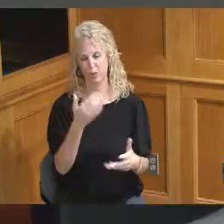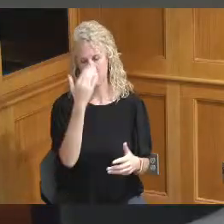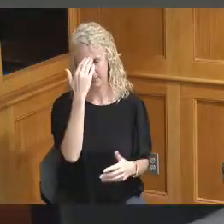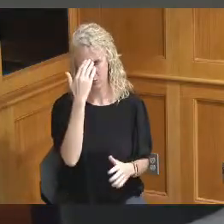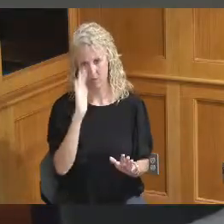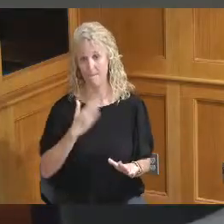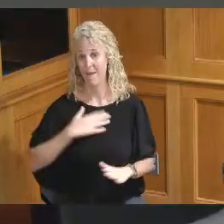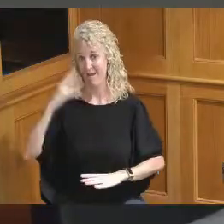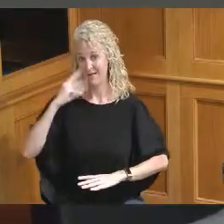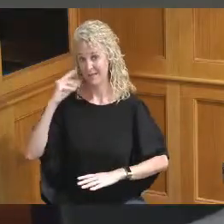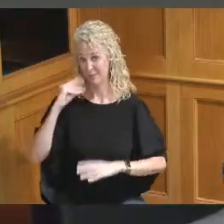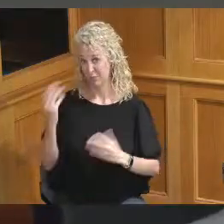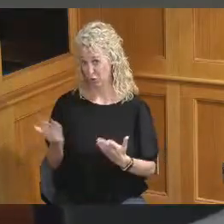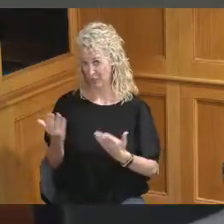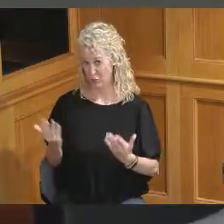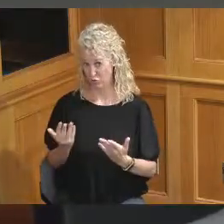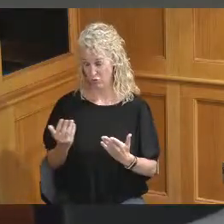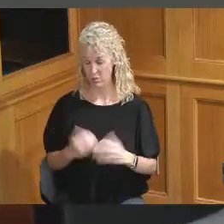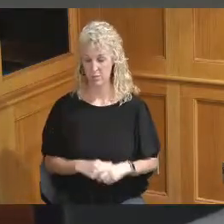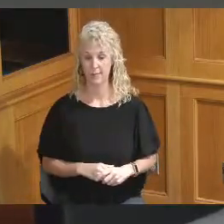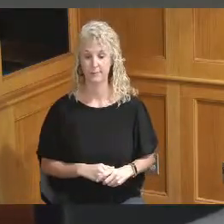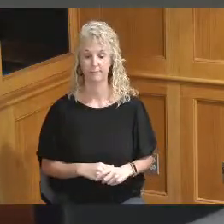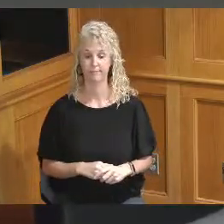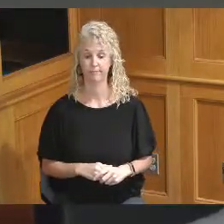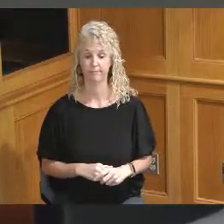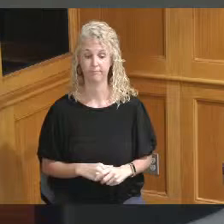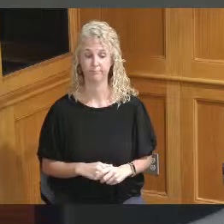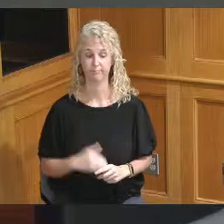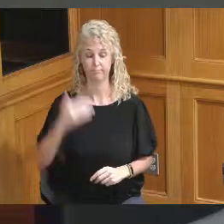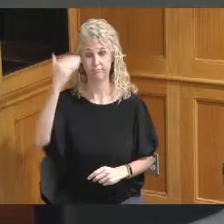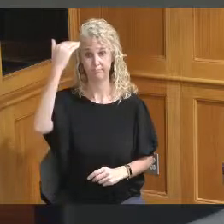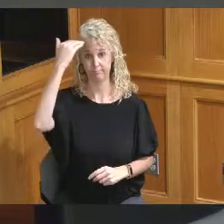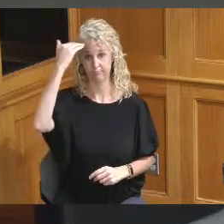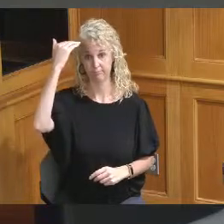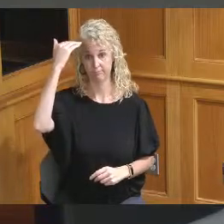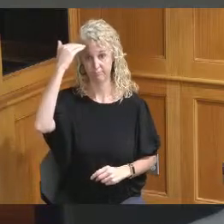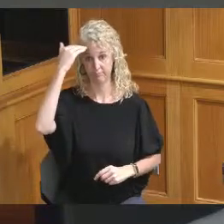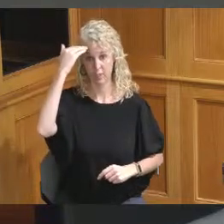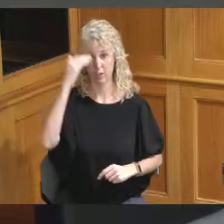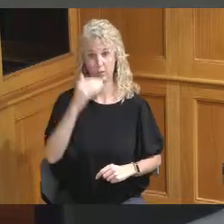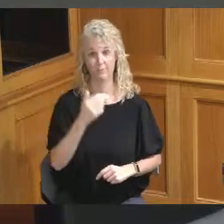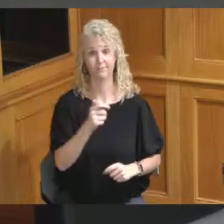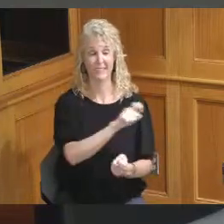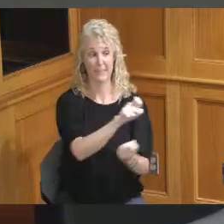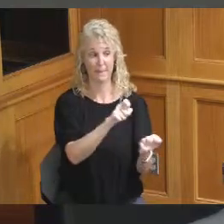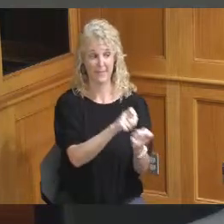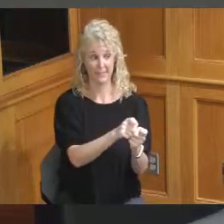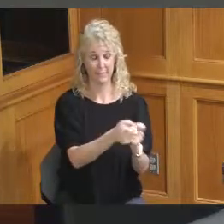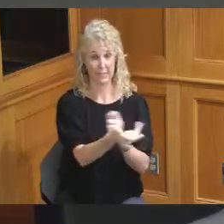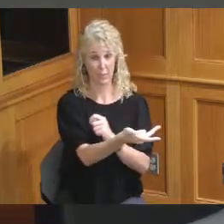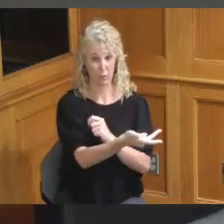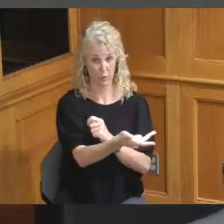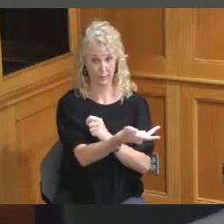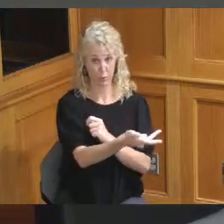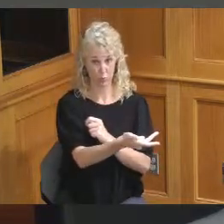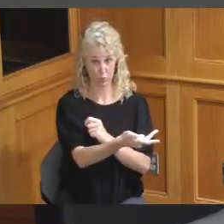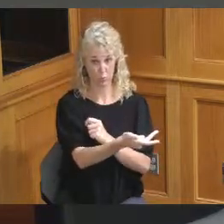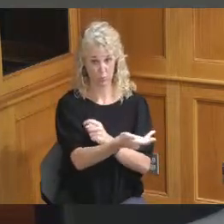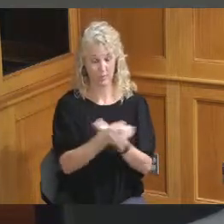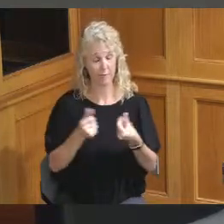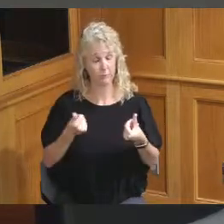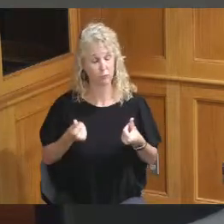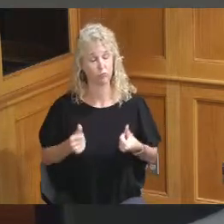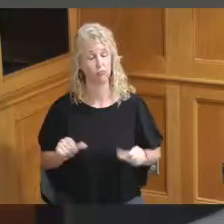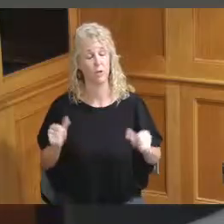In my experience as administrator, I know that the county, this board specifically, has attempted to